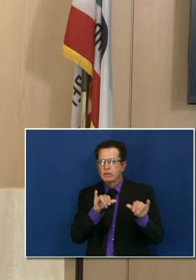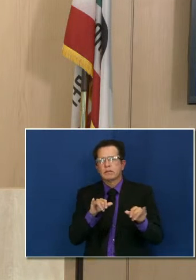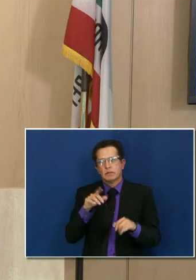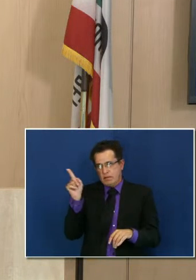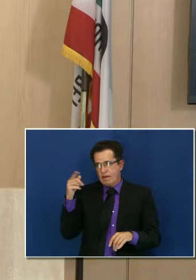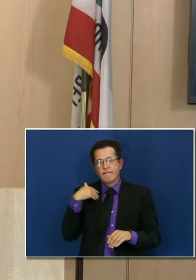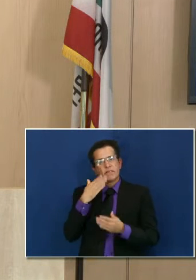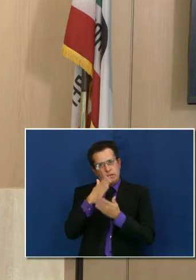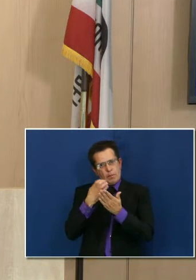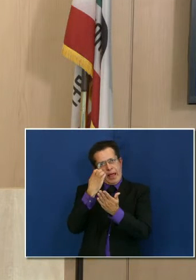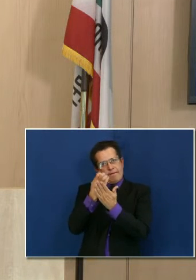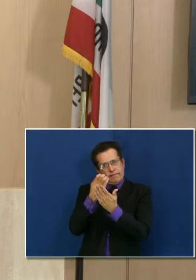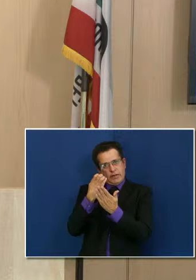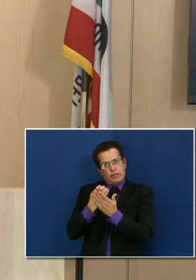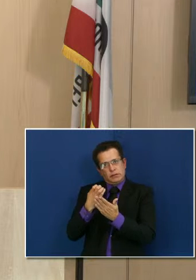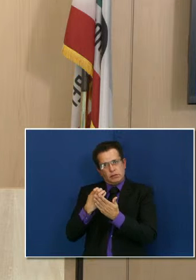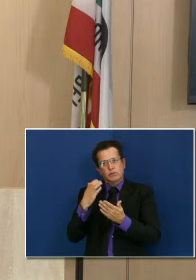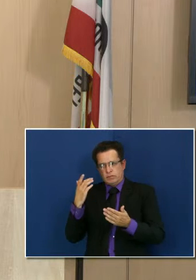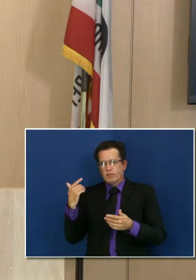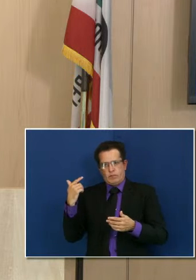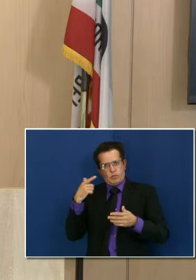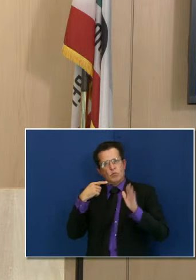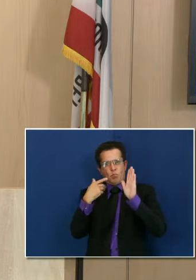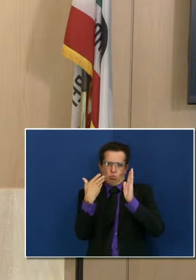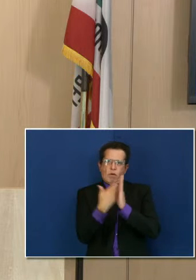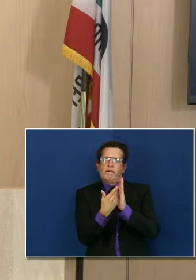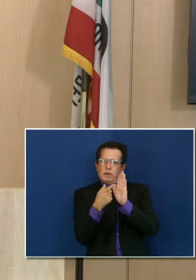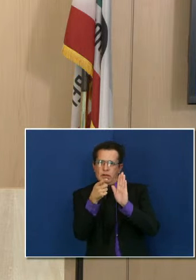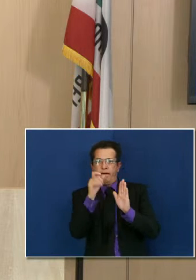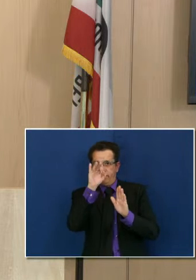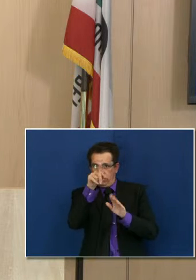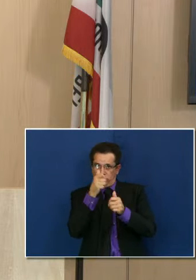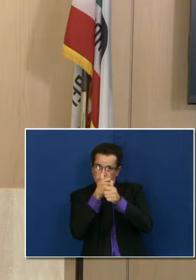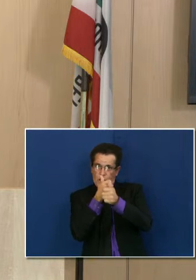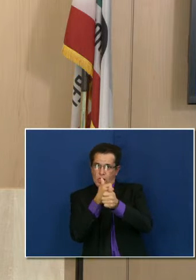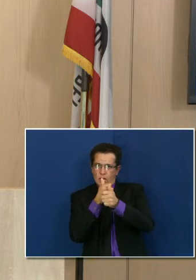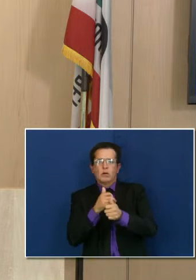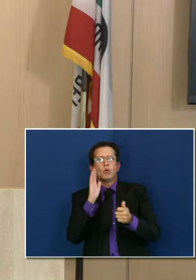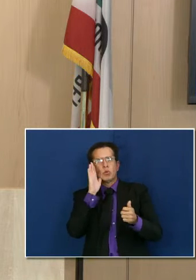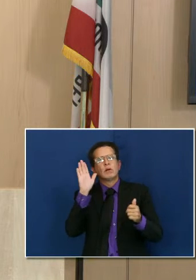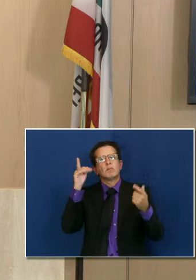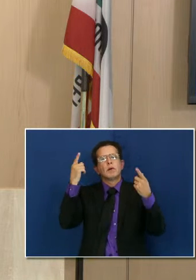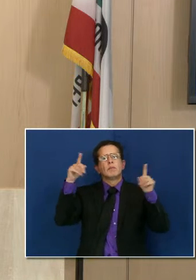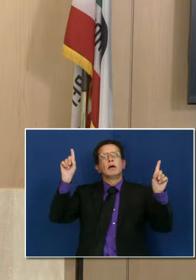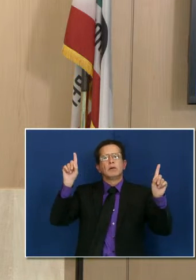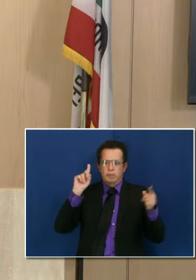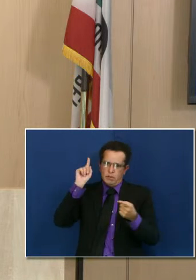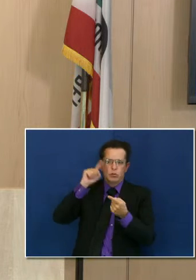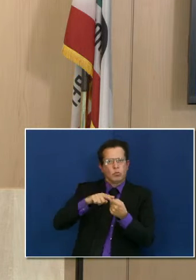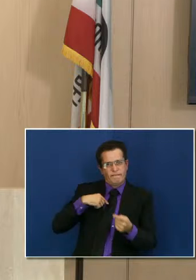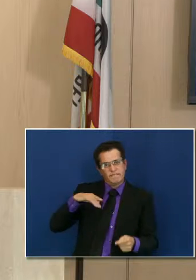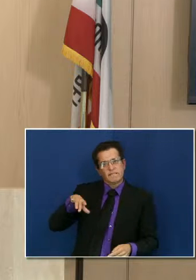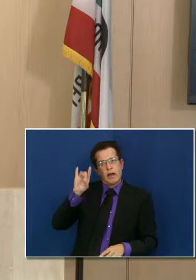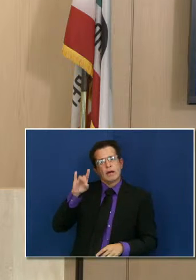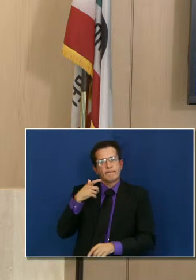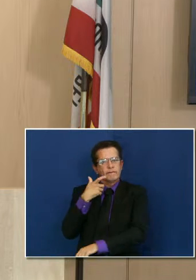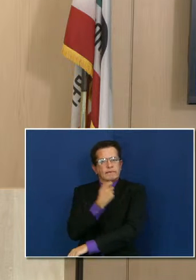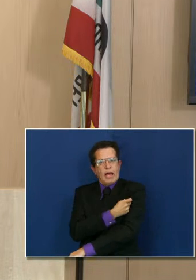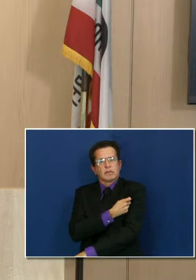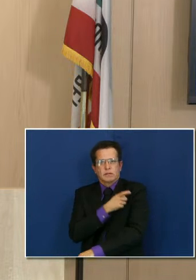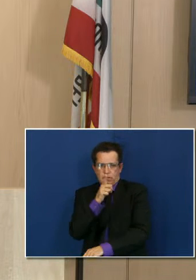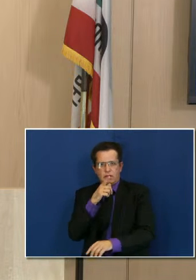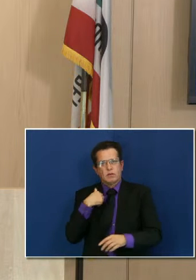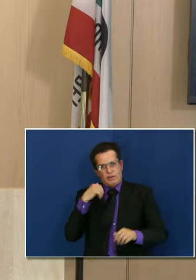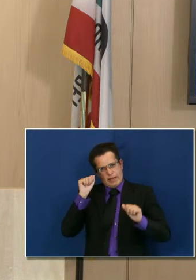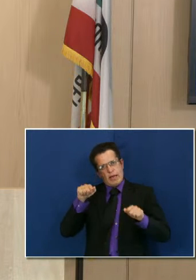evidence-based strategies that we must and need to adhere to until Vaccinations are here, and we